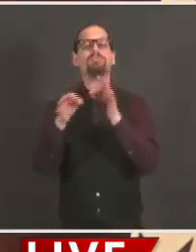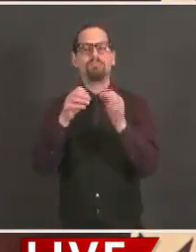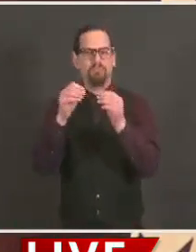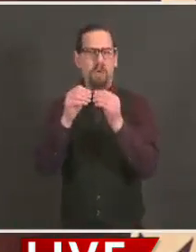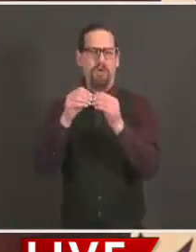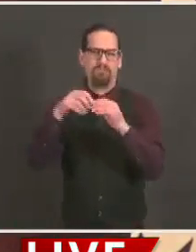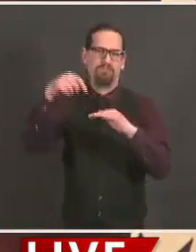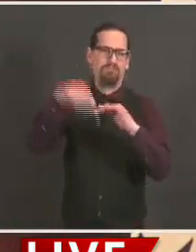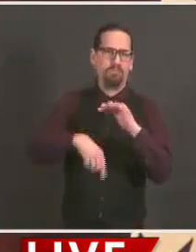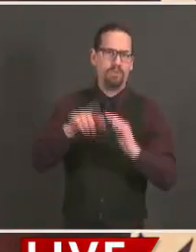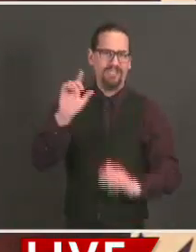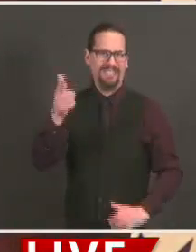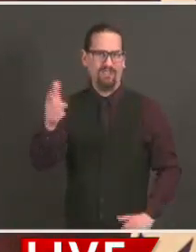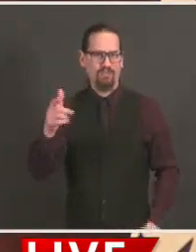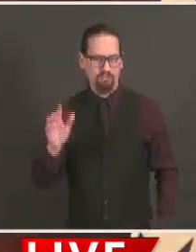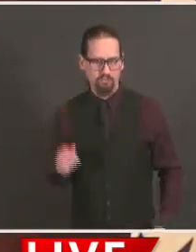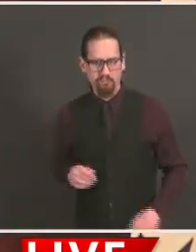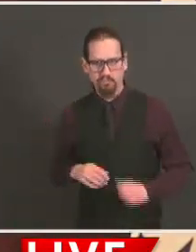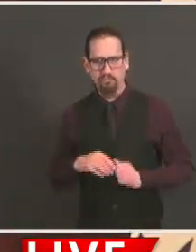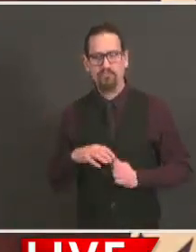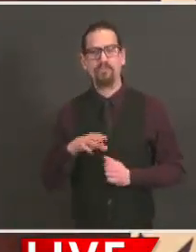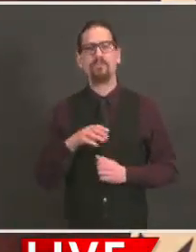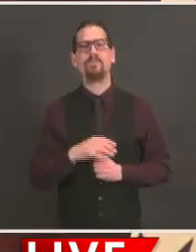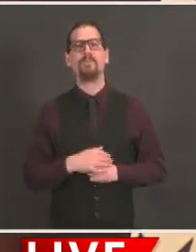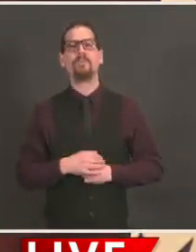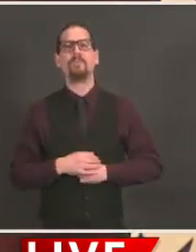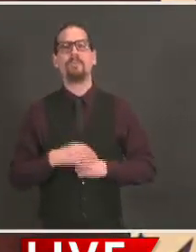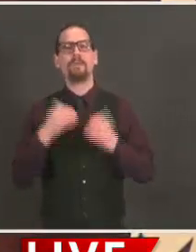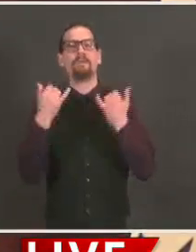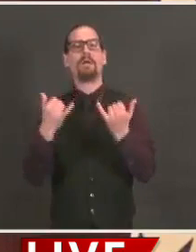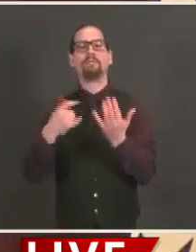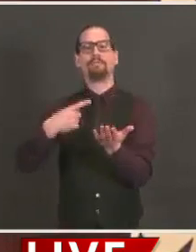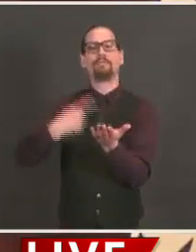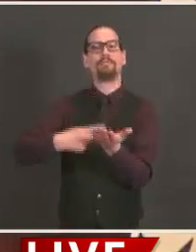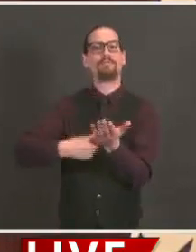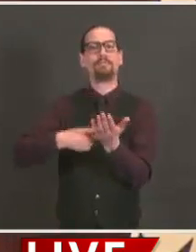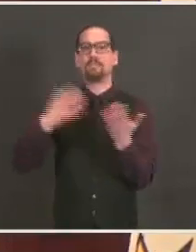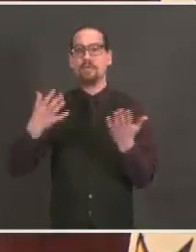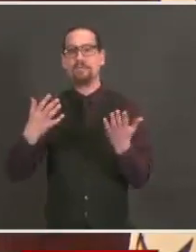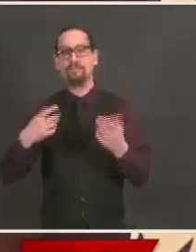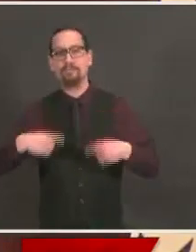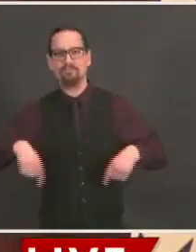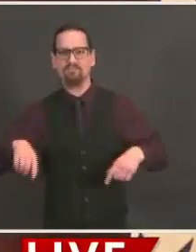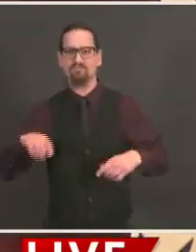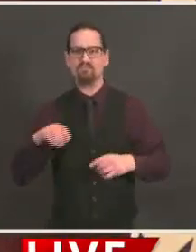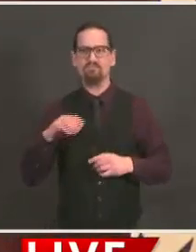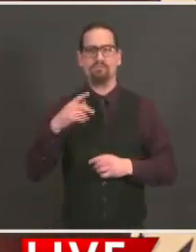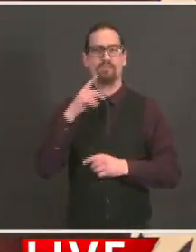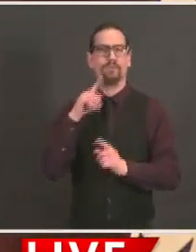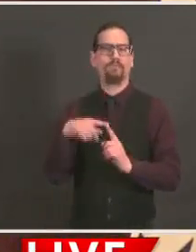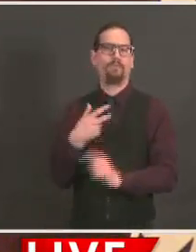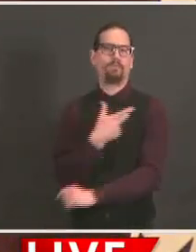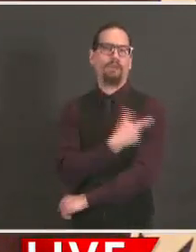The other major topic that I want to discuss today is our vaccination campaign.